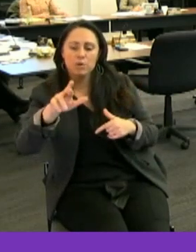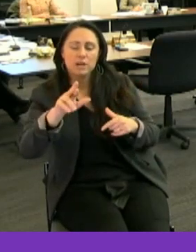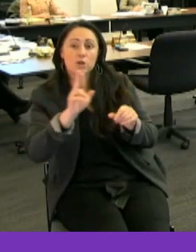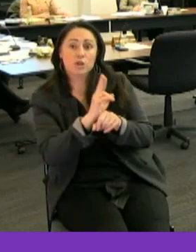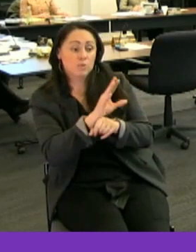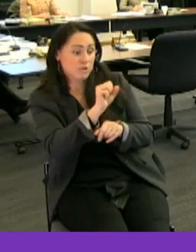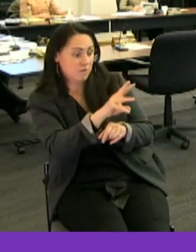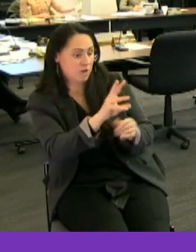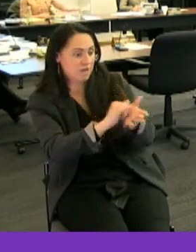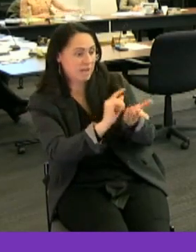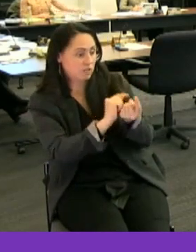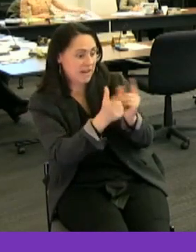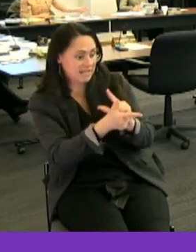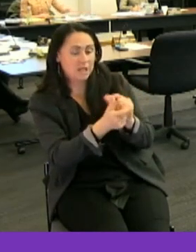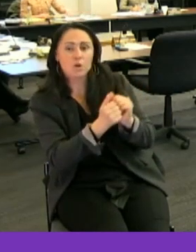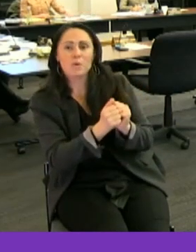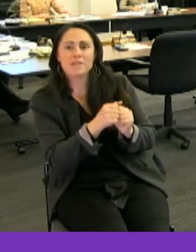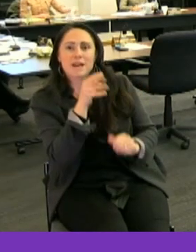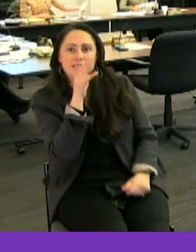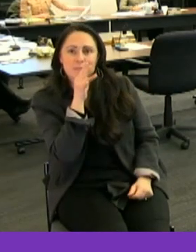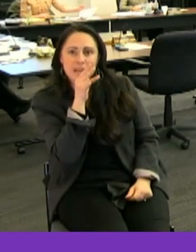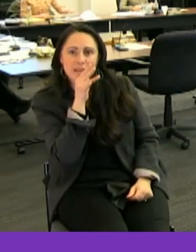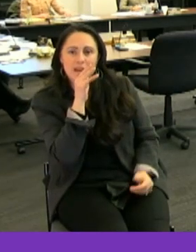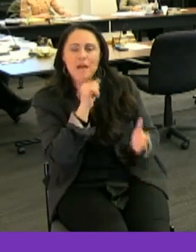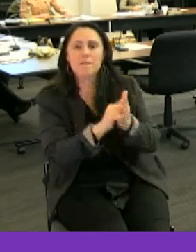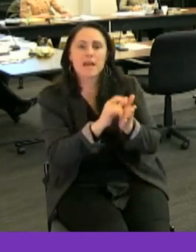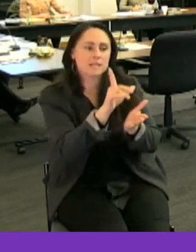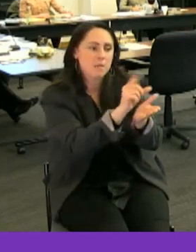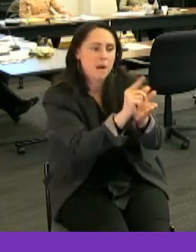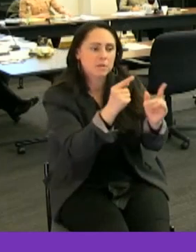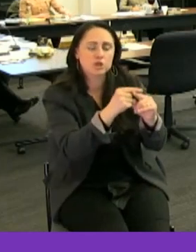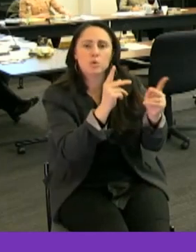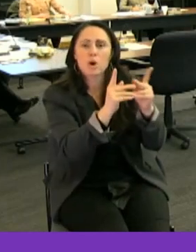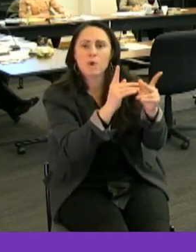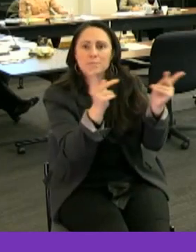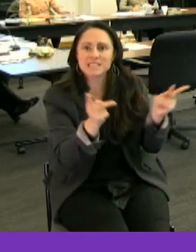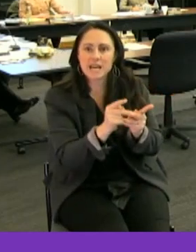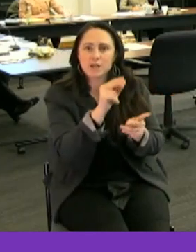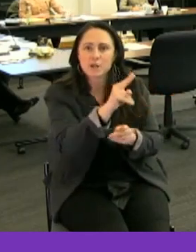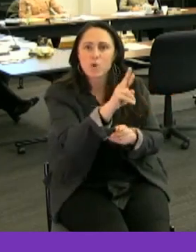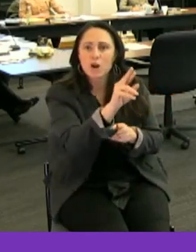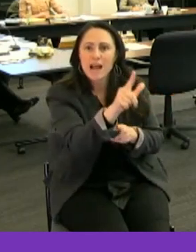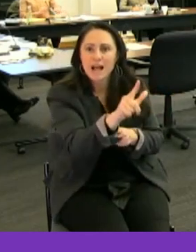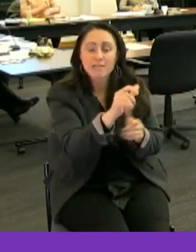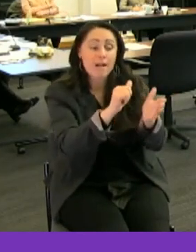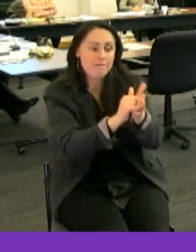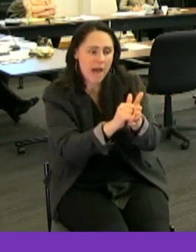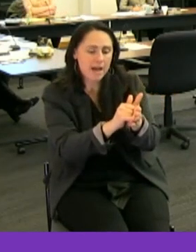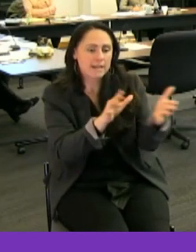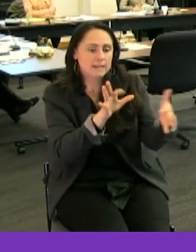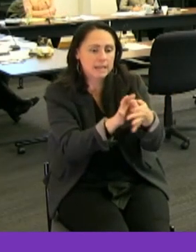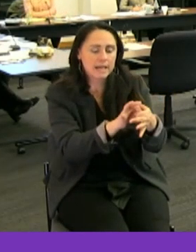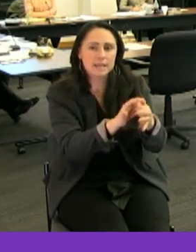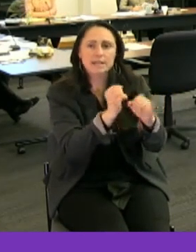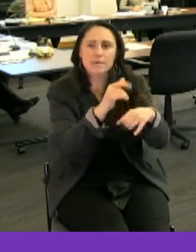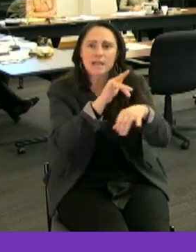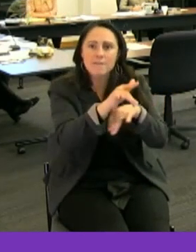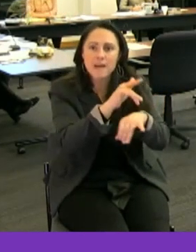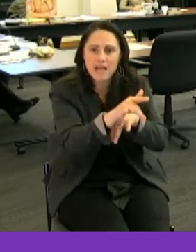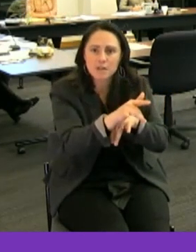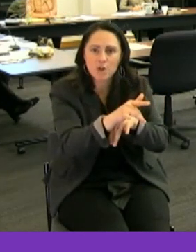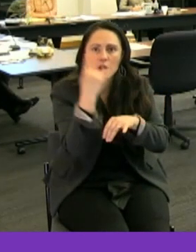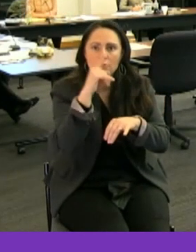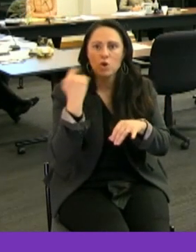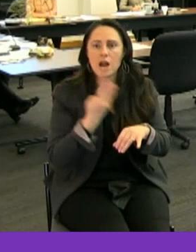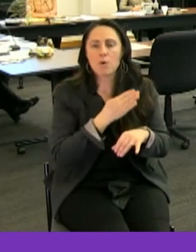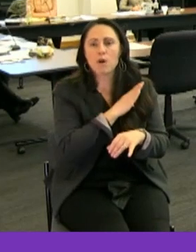translates what they speak, and that is published to a website URL that is made available via a separate link